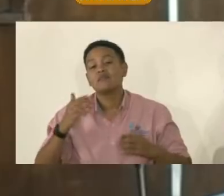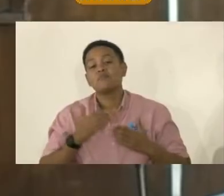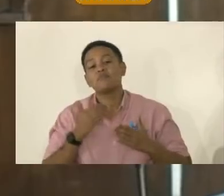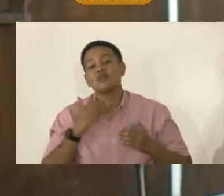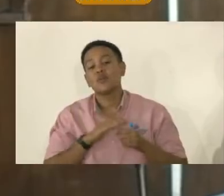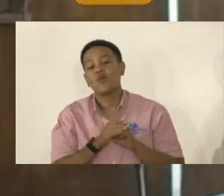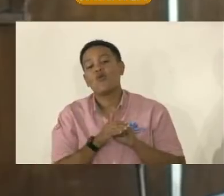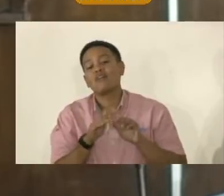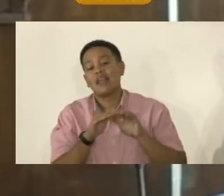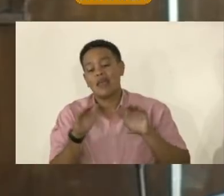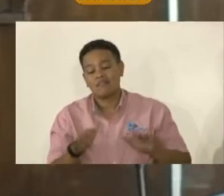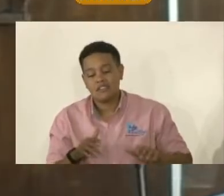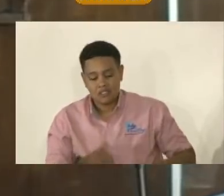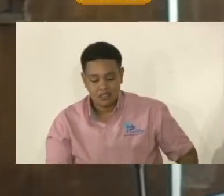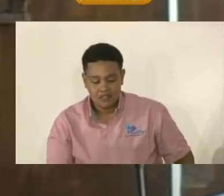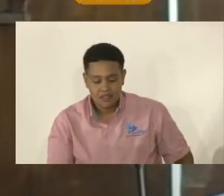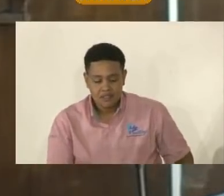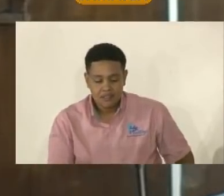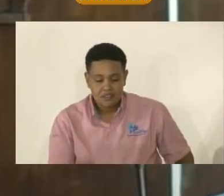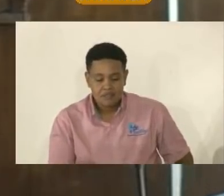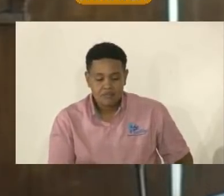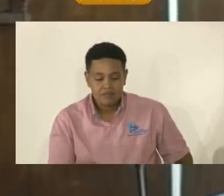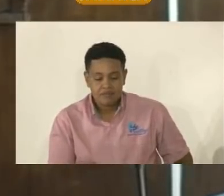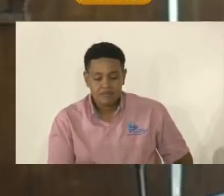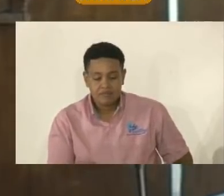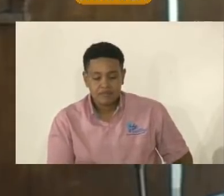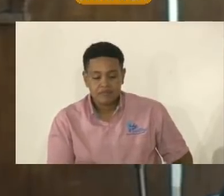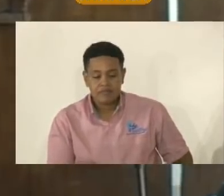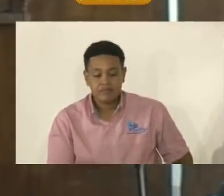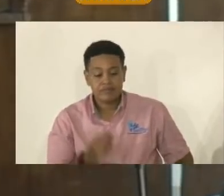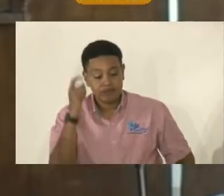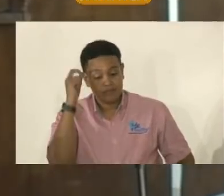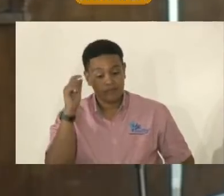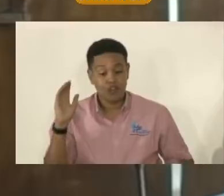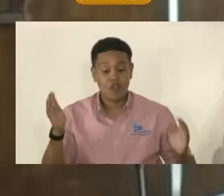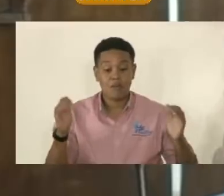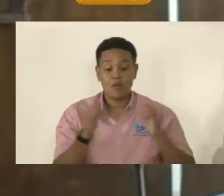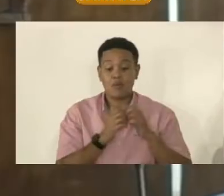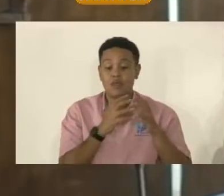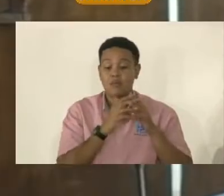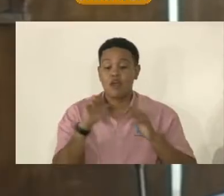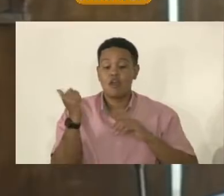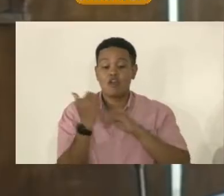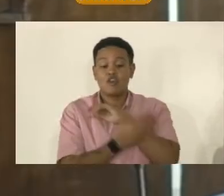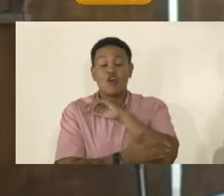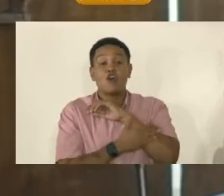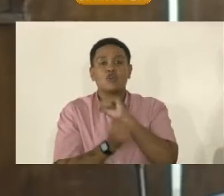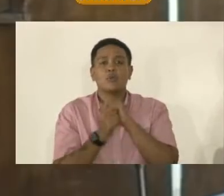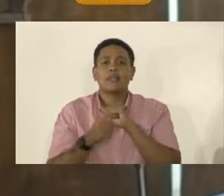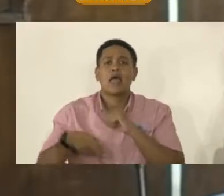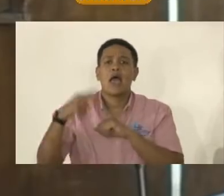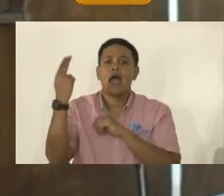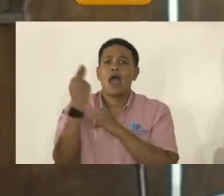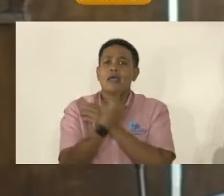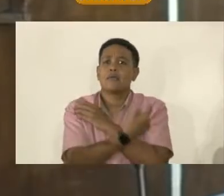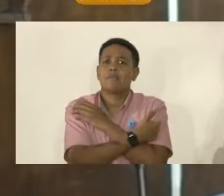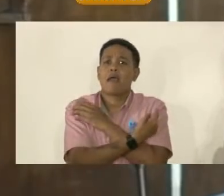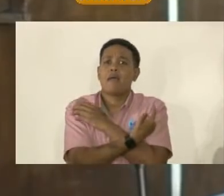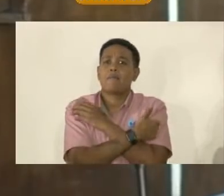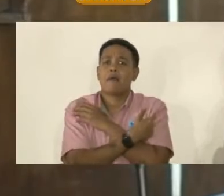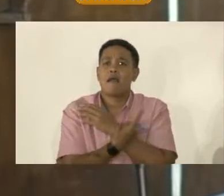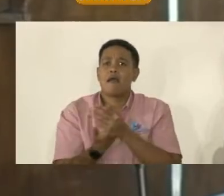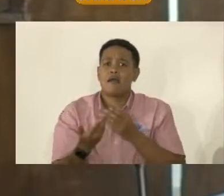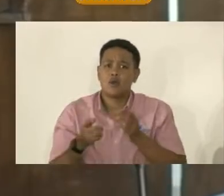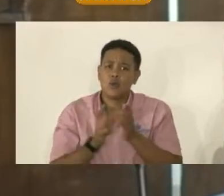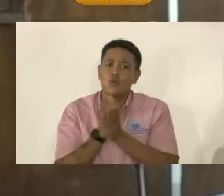level. Of course, again, the comparison with the USA and other countries with high vaccination rates means